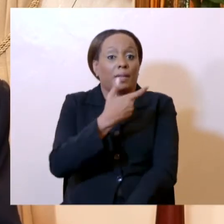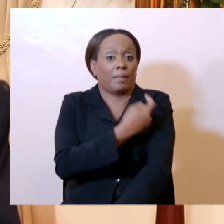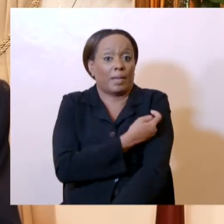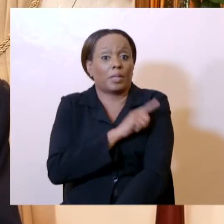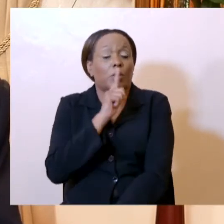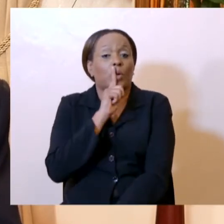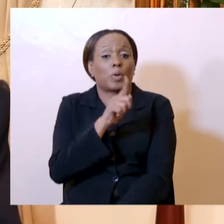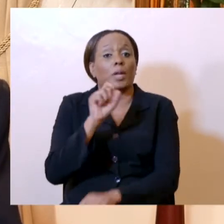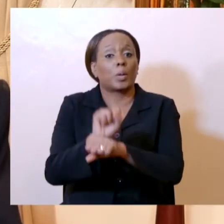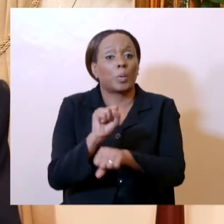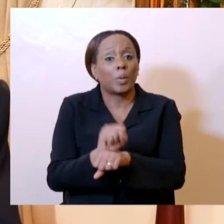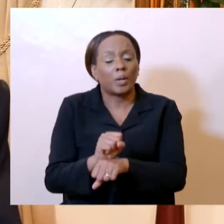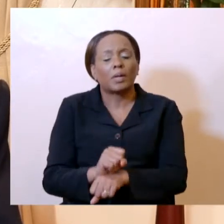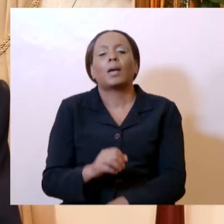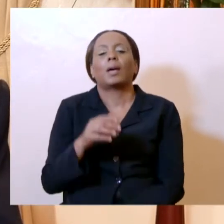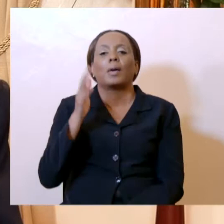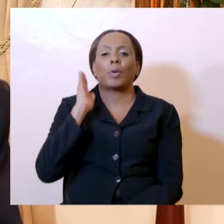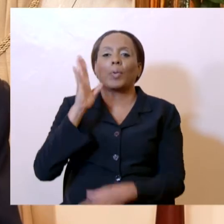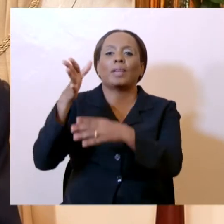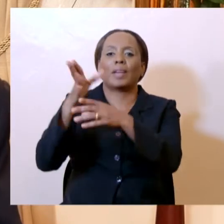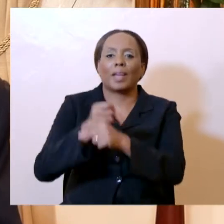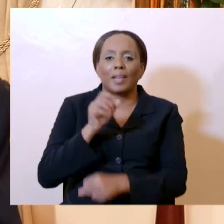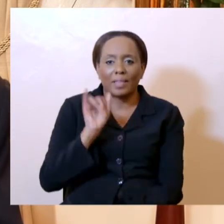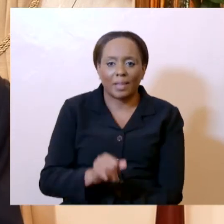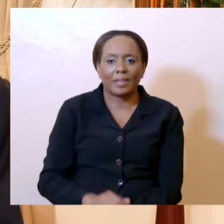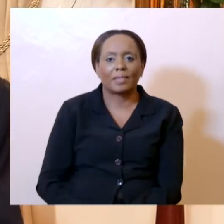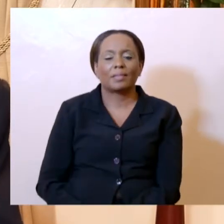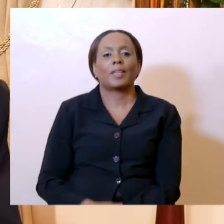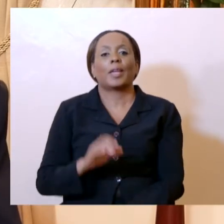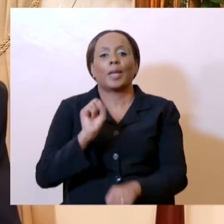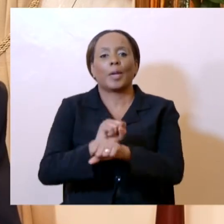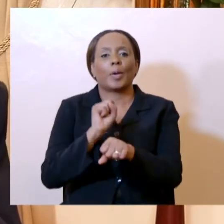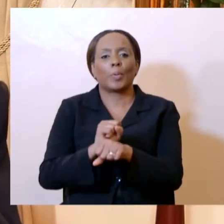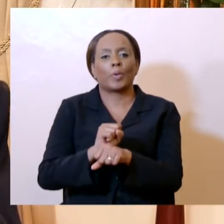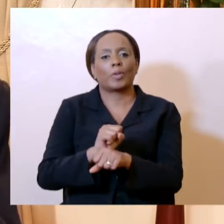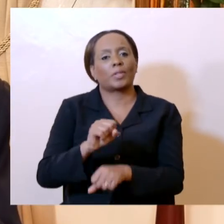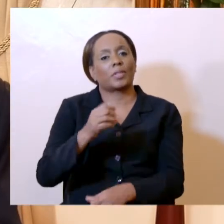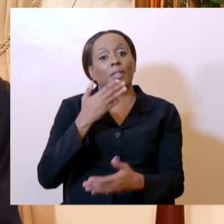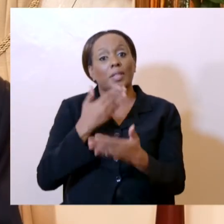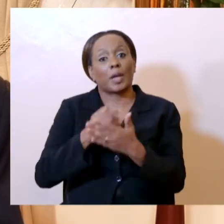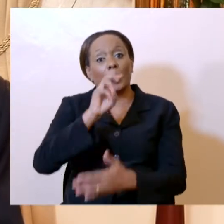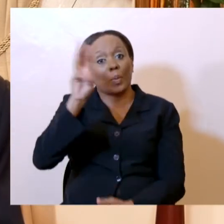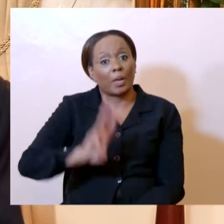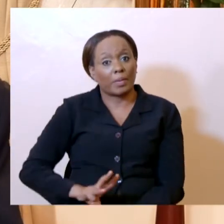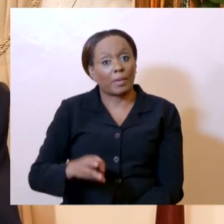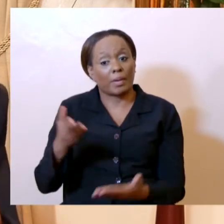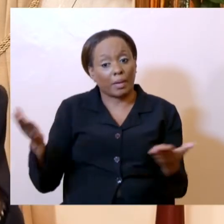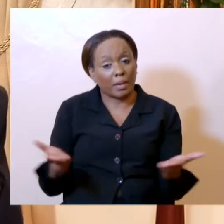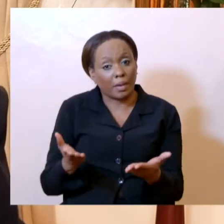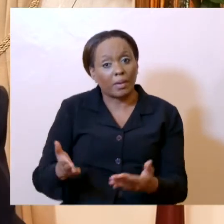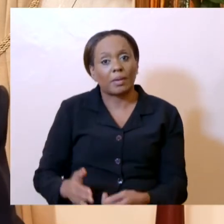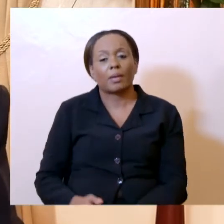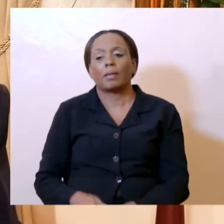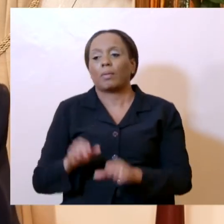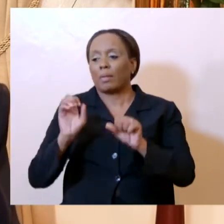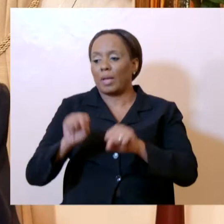what we are going to get. It is stable in our climate, so we can give this vaccine in our clinic. We can give this vaccine